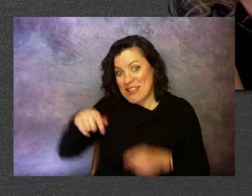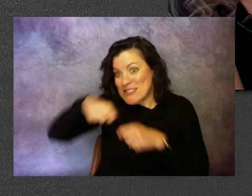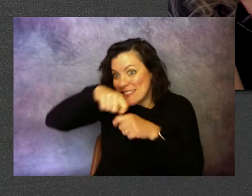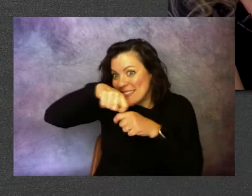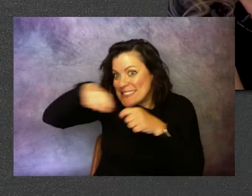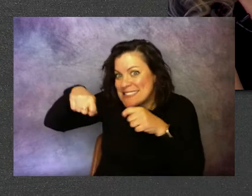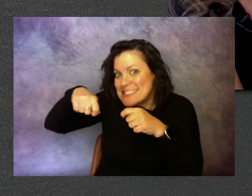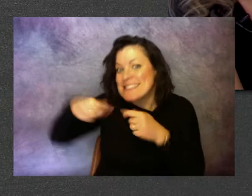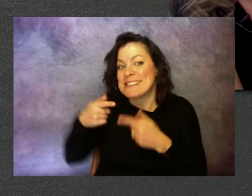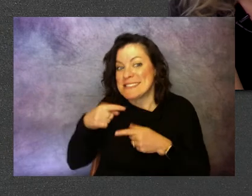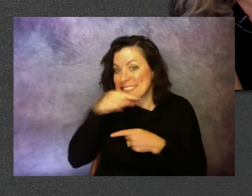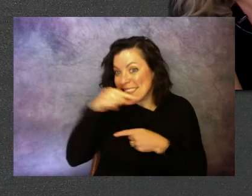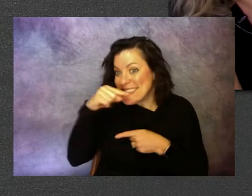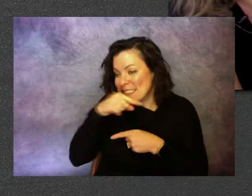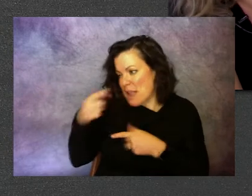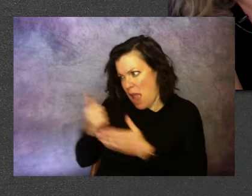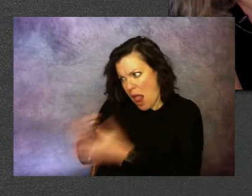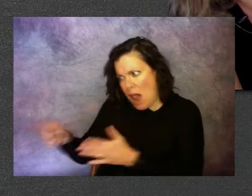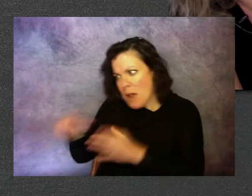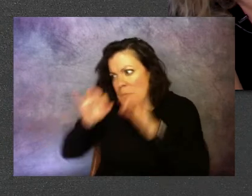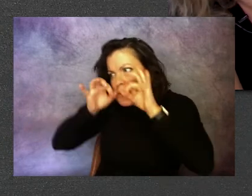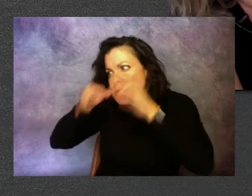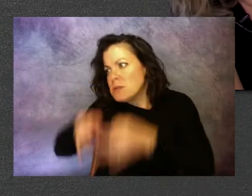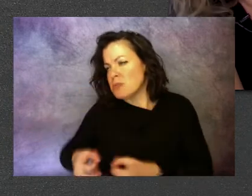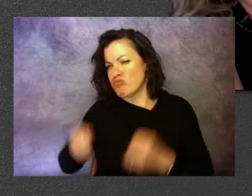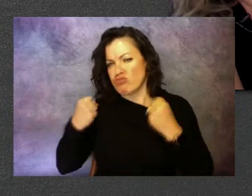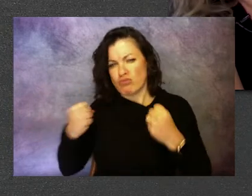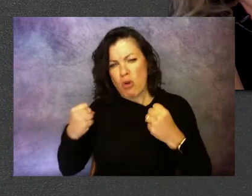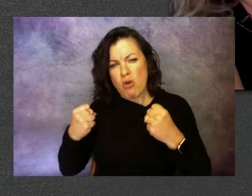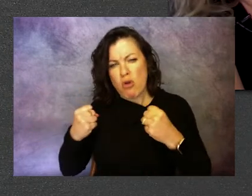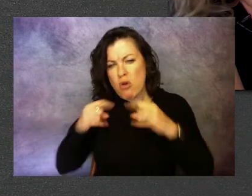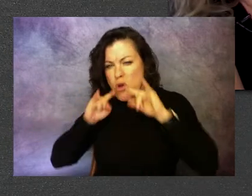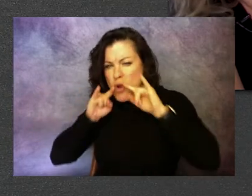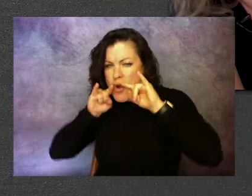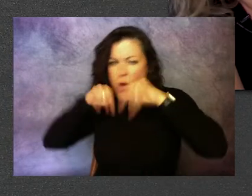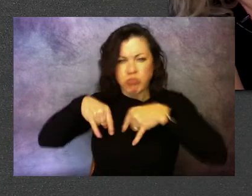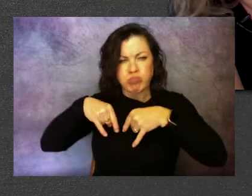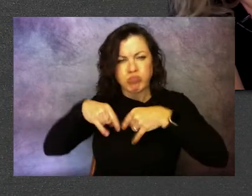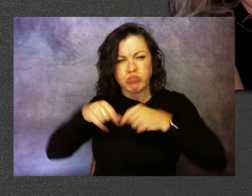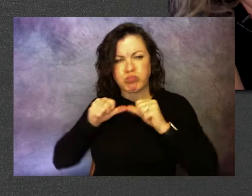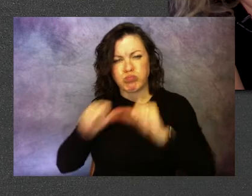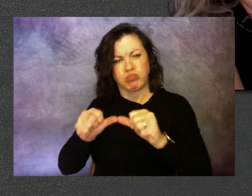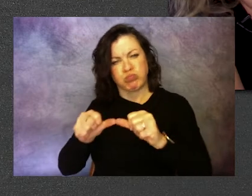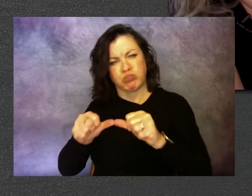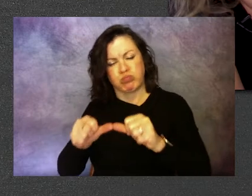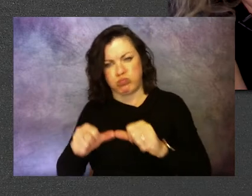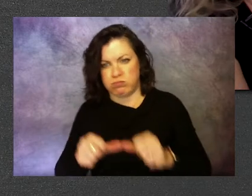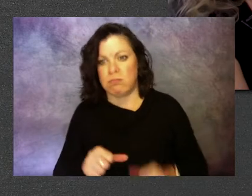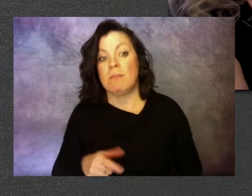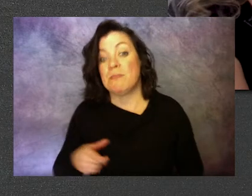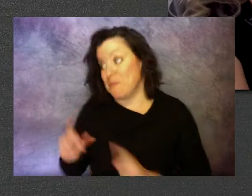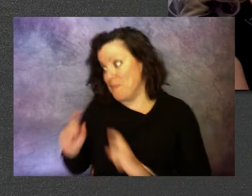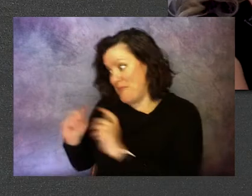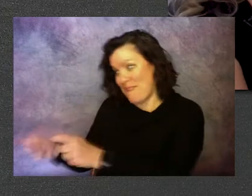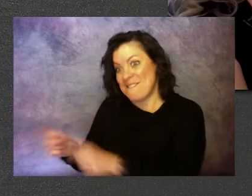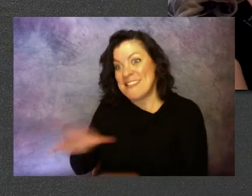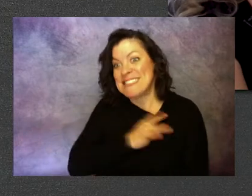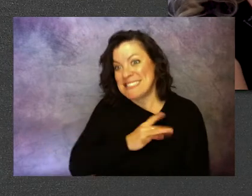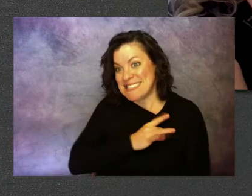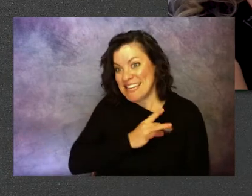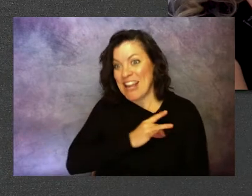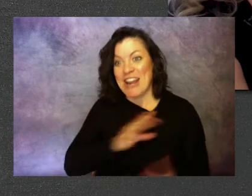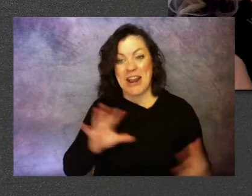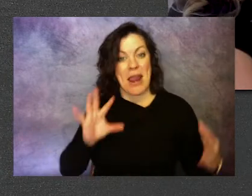be strong and shiny, said Dr. Tusker. She gave Wilbur a sticker. It said, I brush